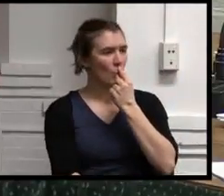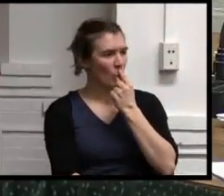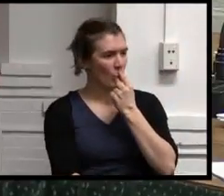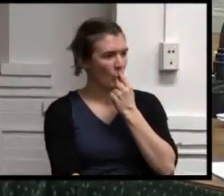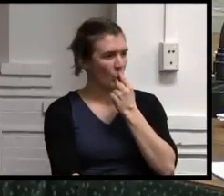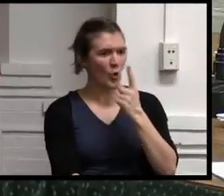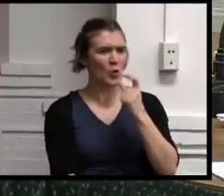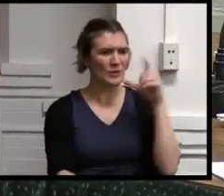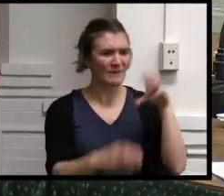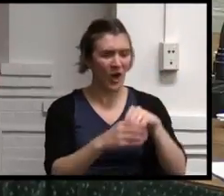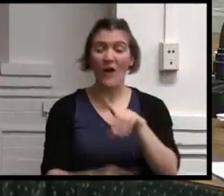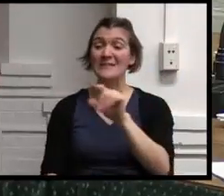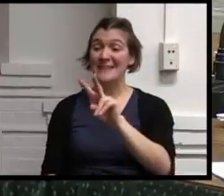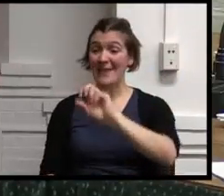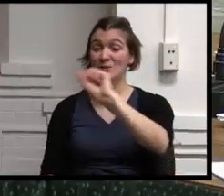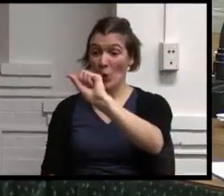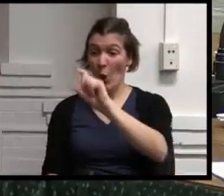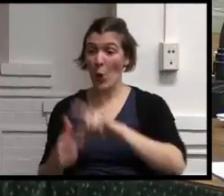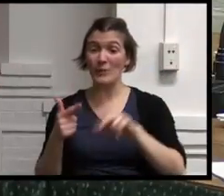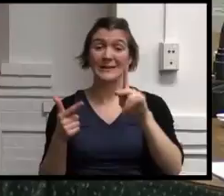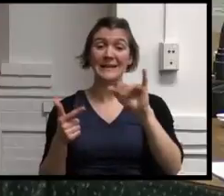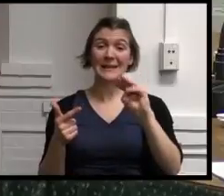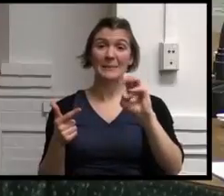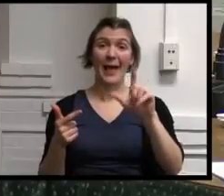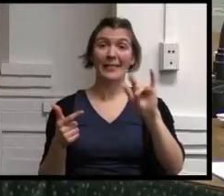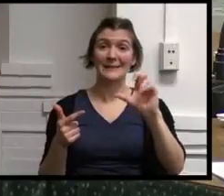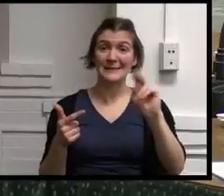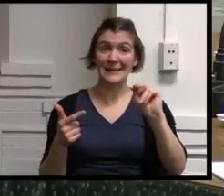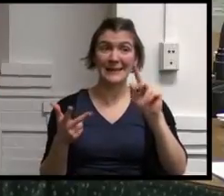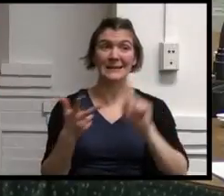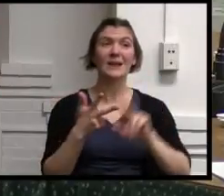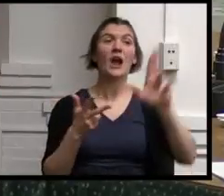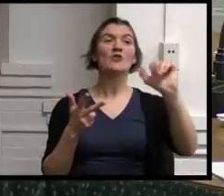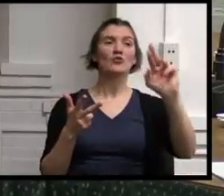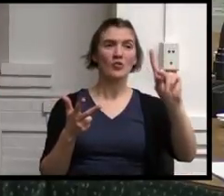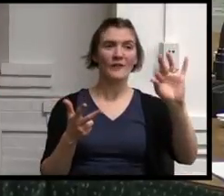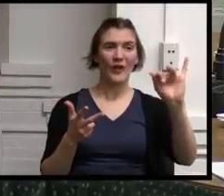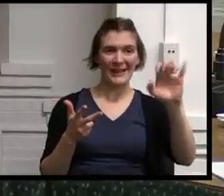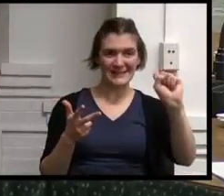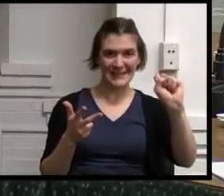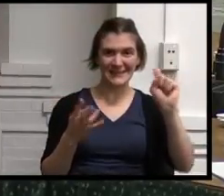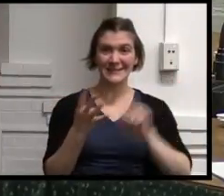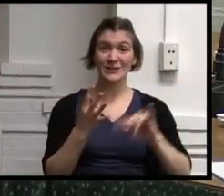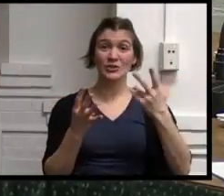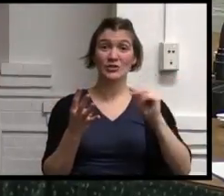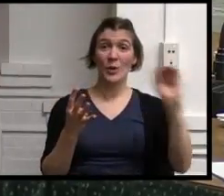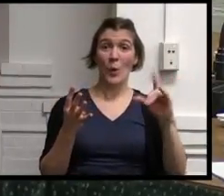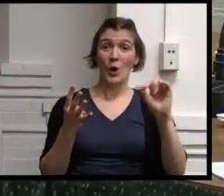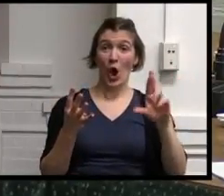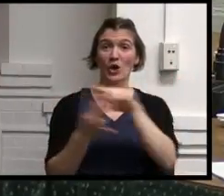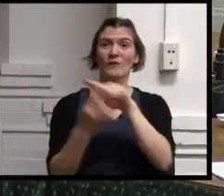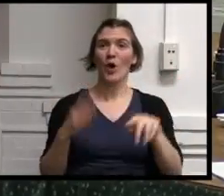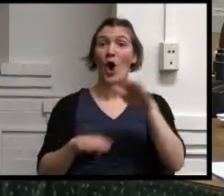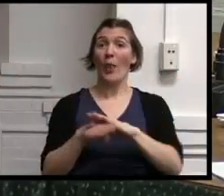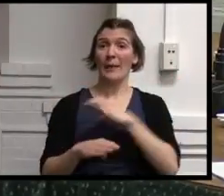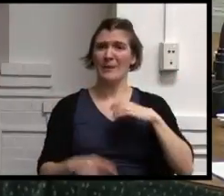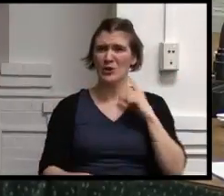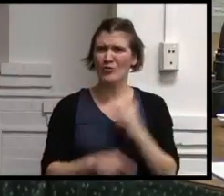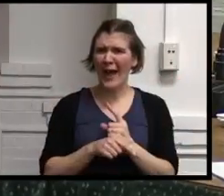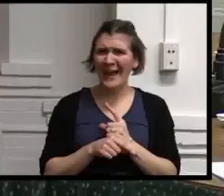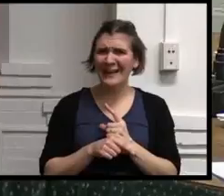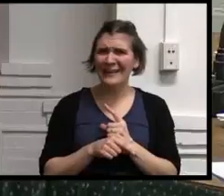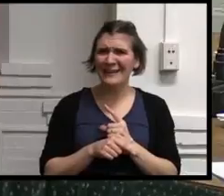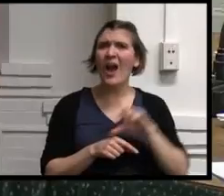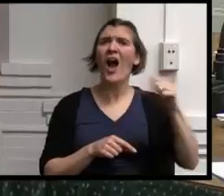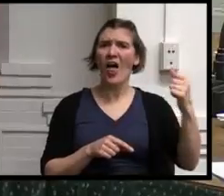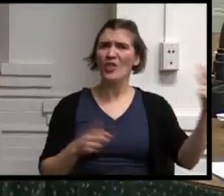me, Dave Scholes, Kim Ellison, yeah. Rod Francis, and John O'Connor. And others